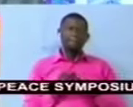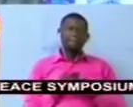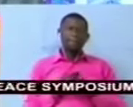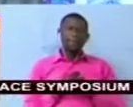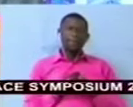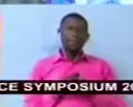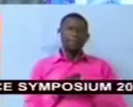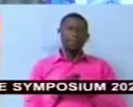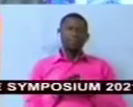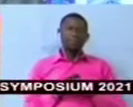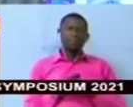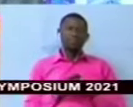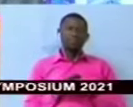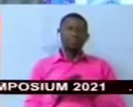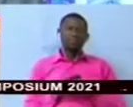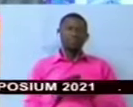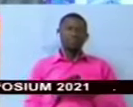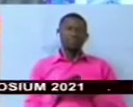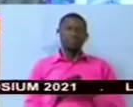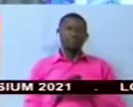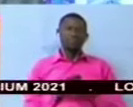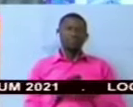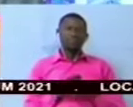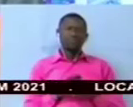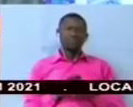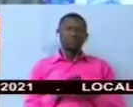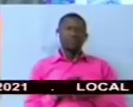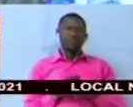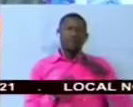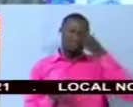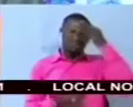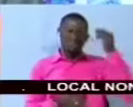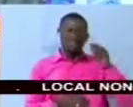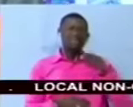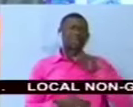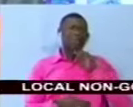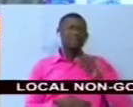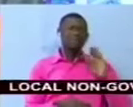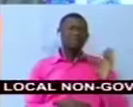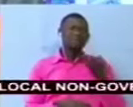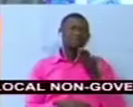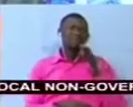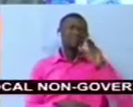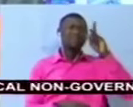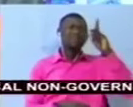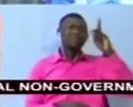And the Dabo Villa de Fati to Tramway. I forget this Dabo.